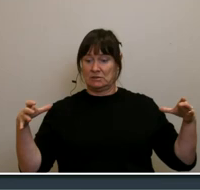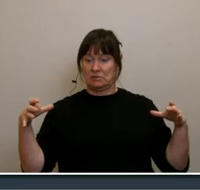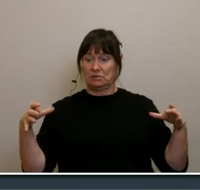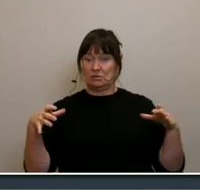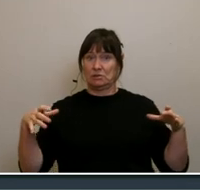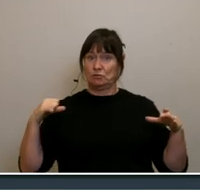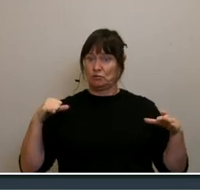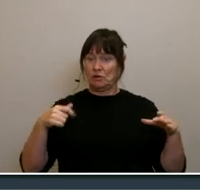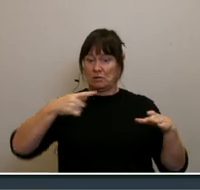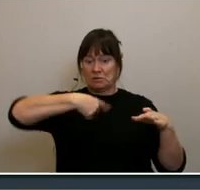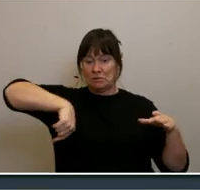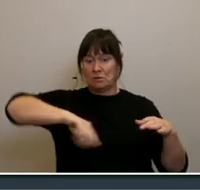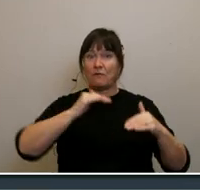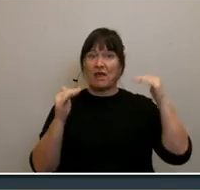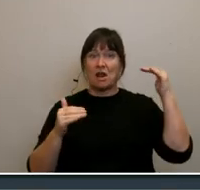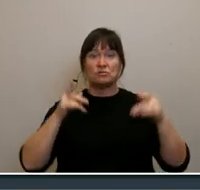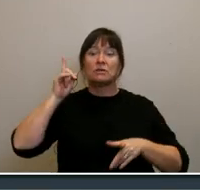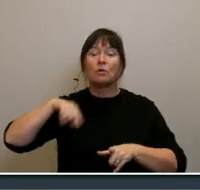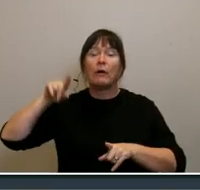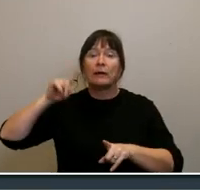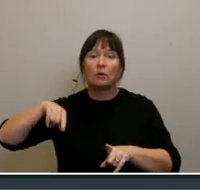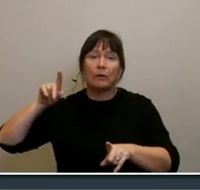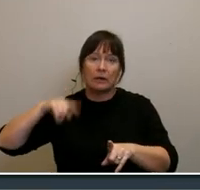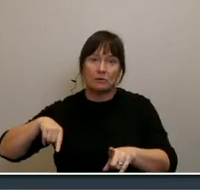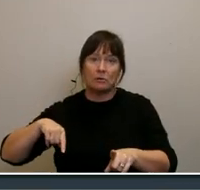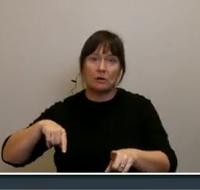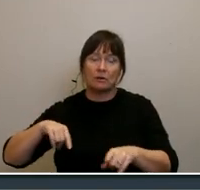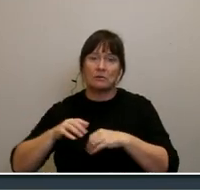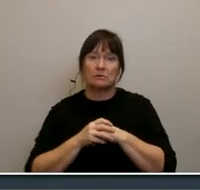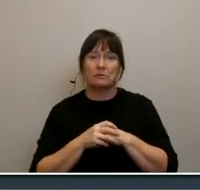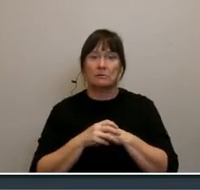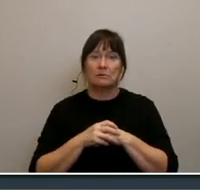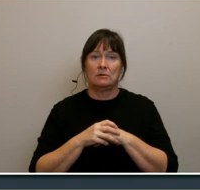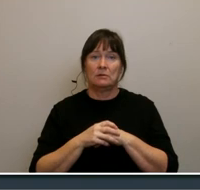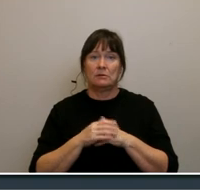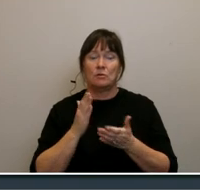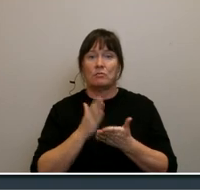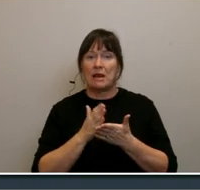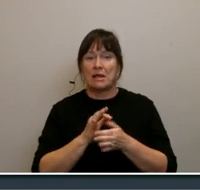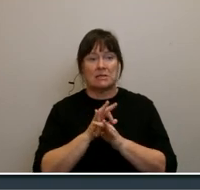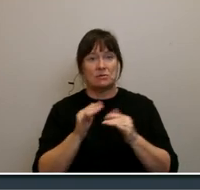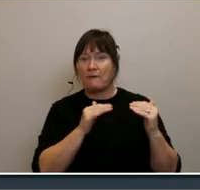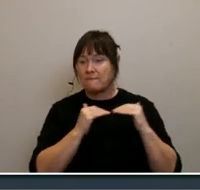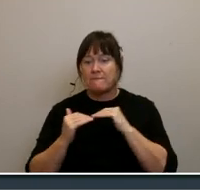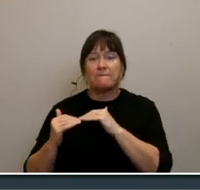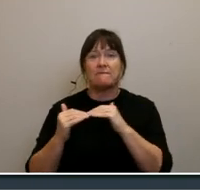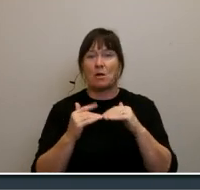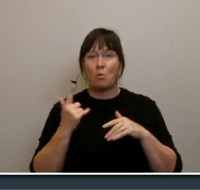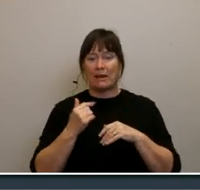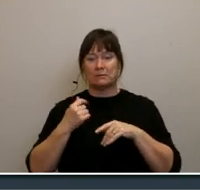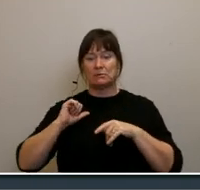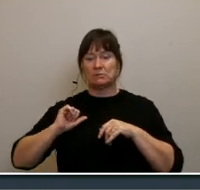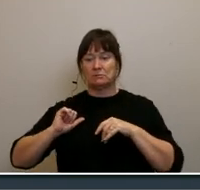of adults in what might fairly be described as the greatest intergenerational injustice ever inflicted by